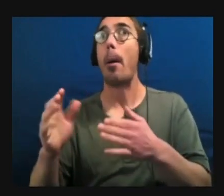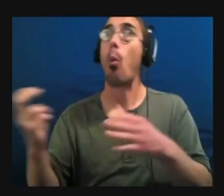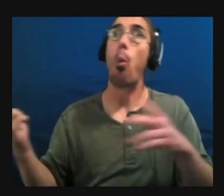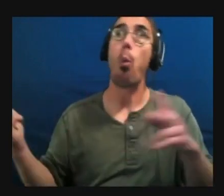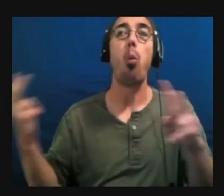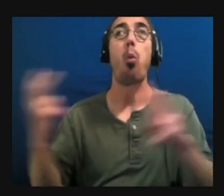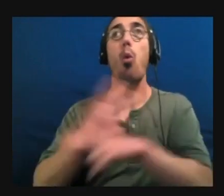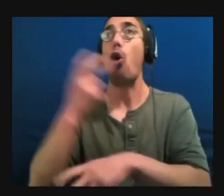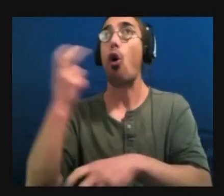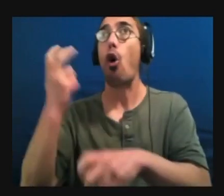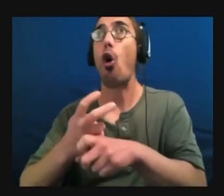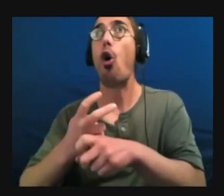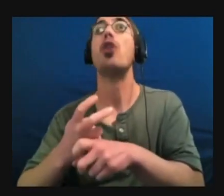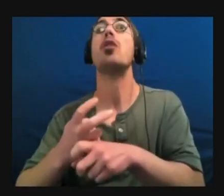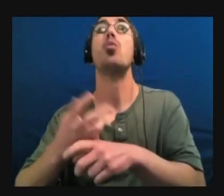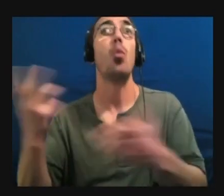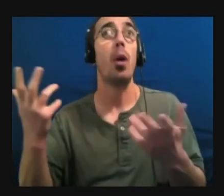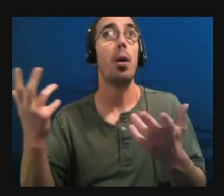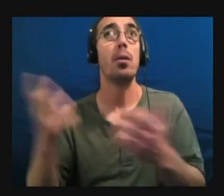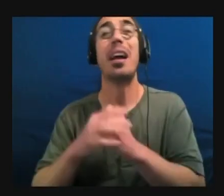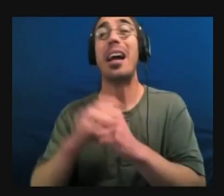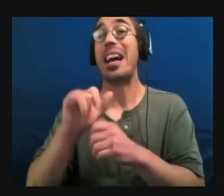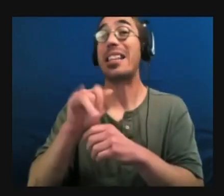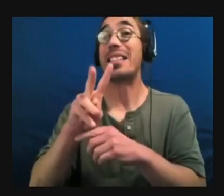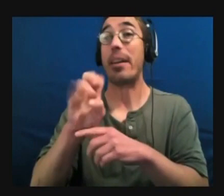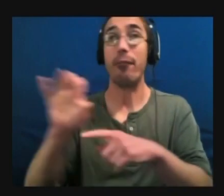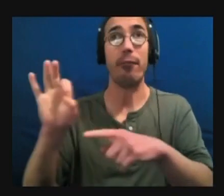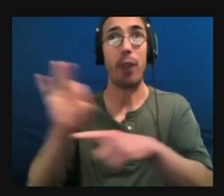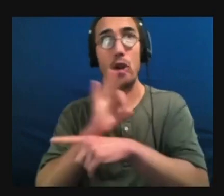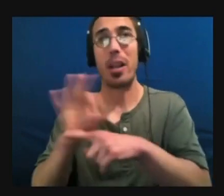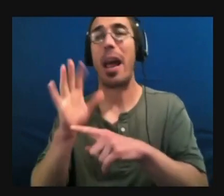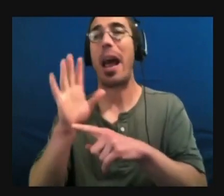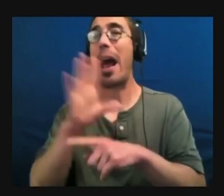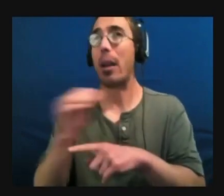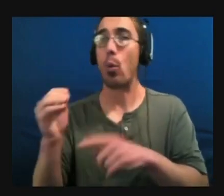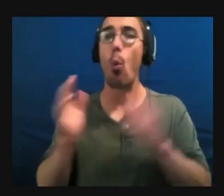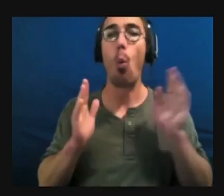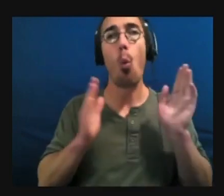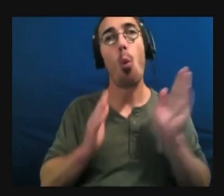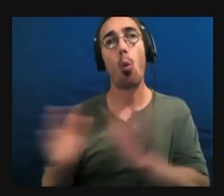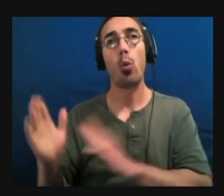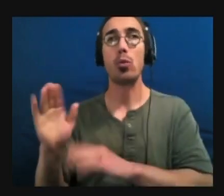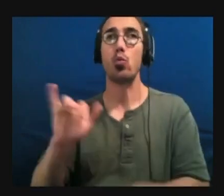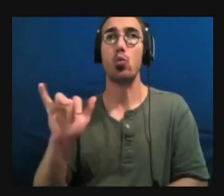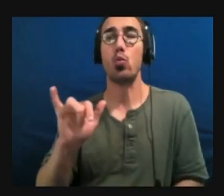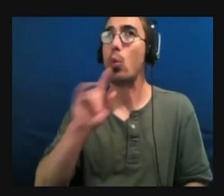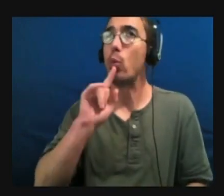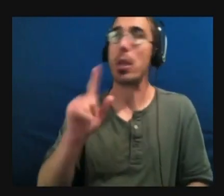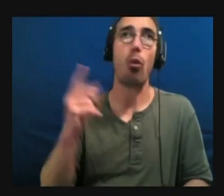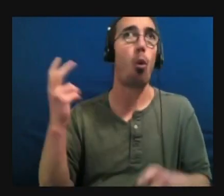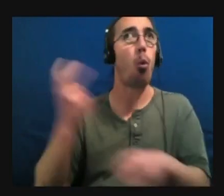made me fail more than executive functioning and organization. Yes, absolutely.